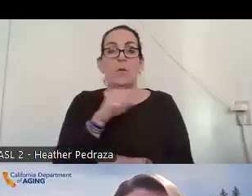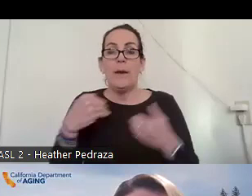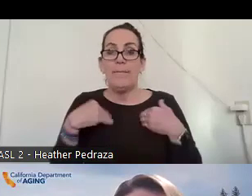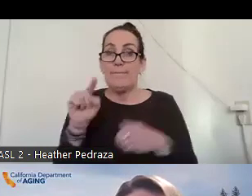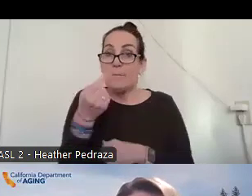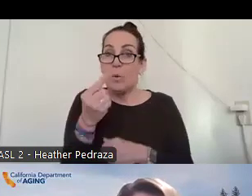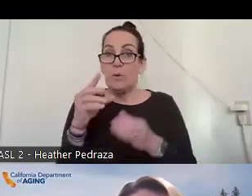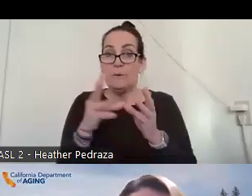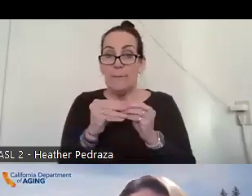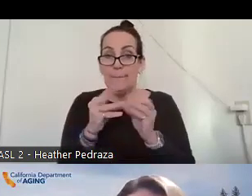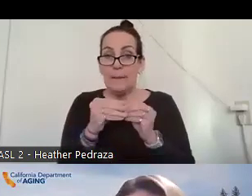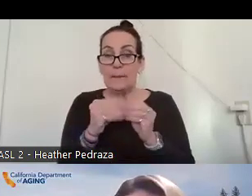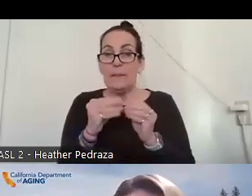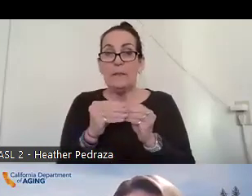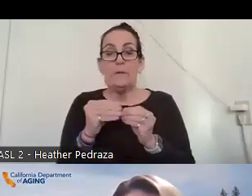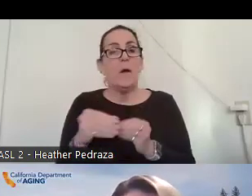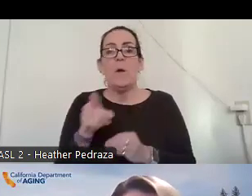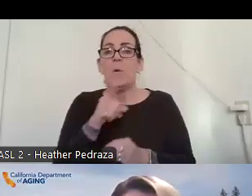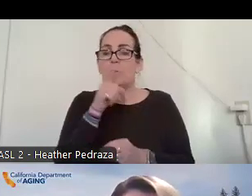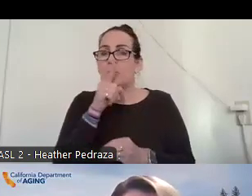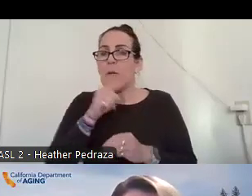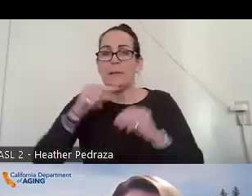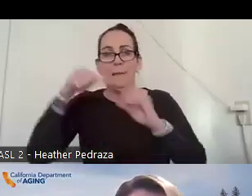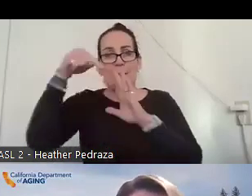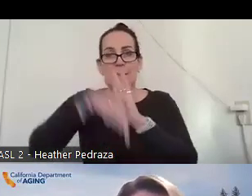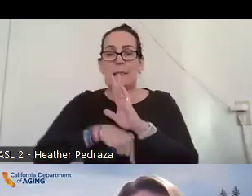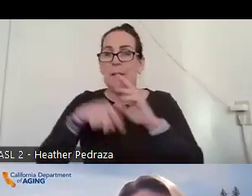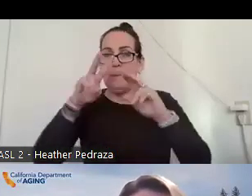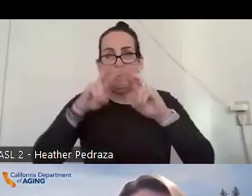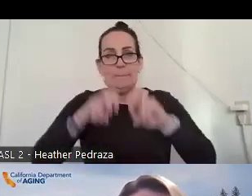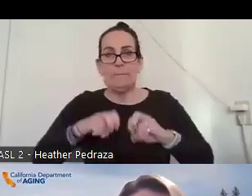meeting. We had a really comprehensive screening process where we tried